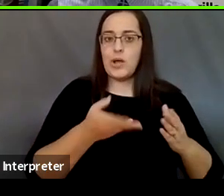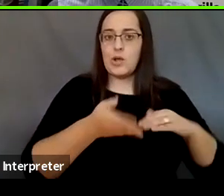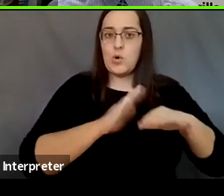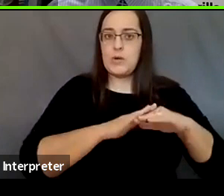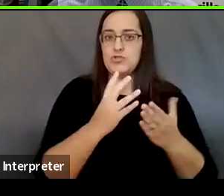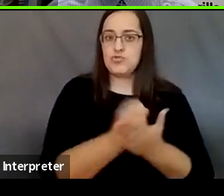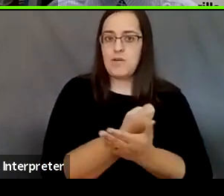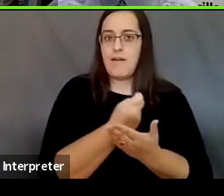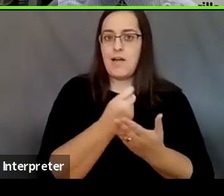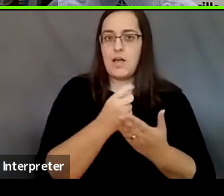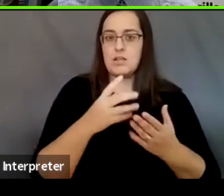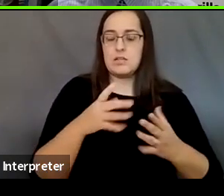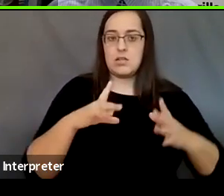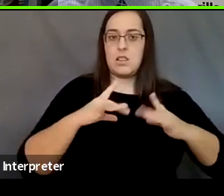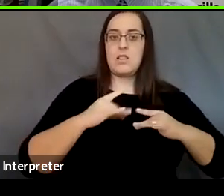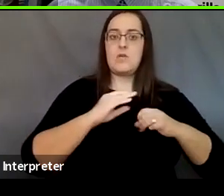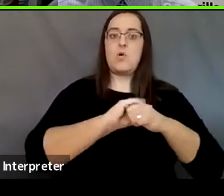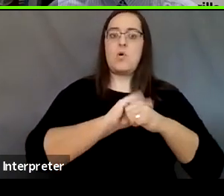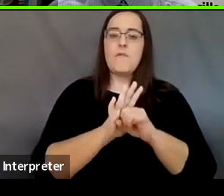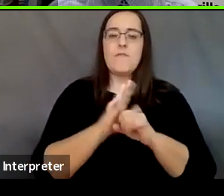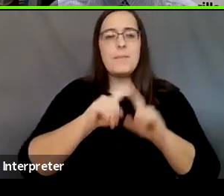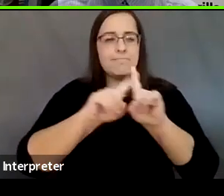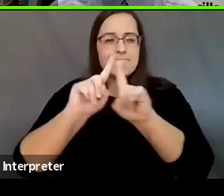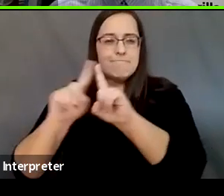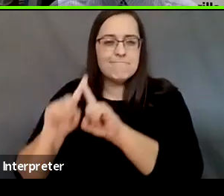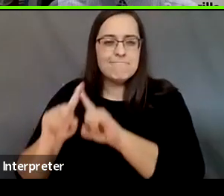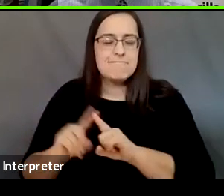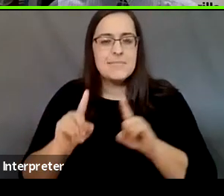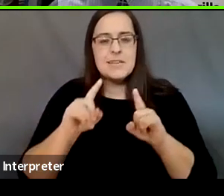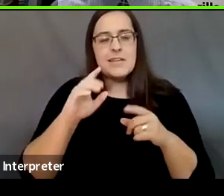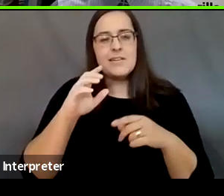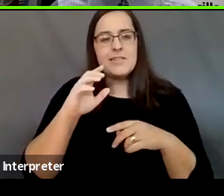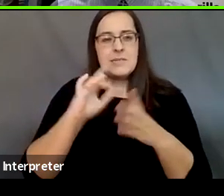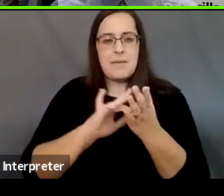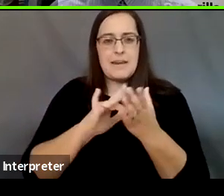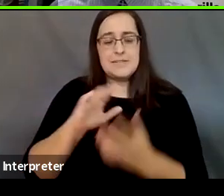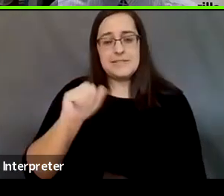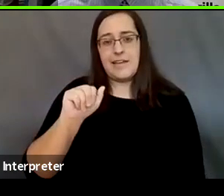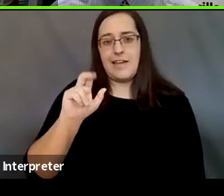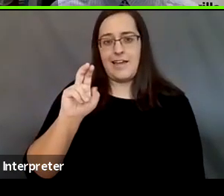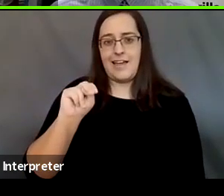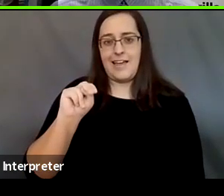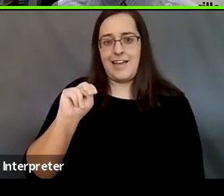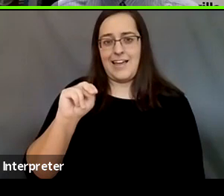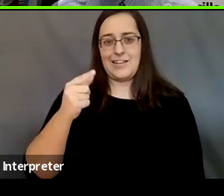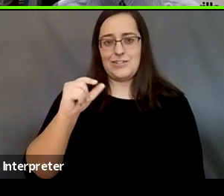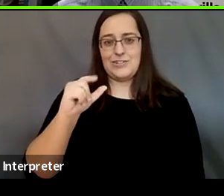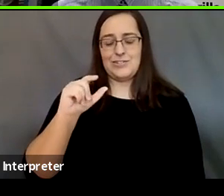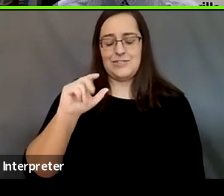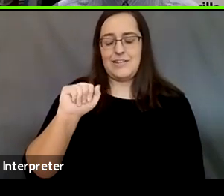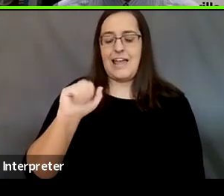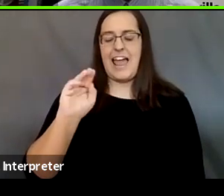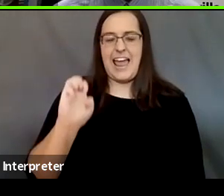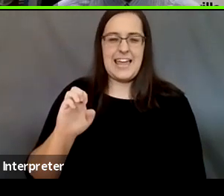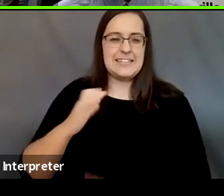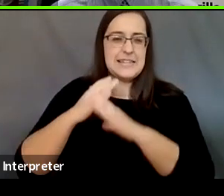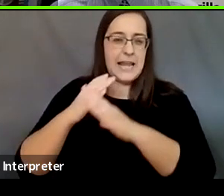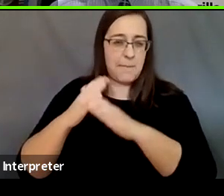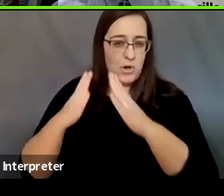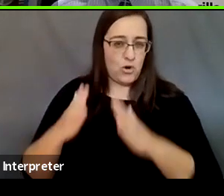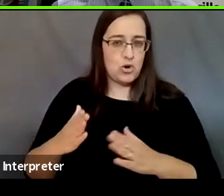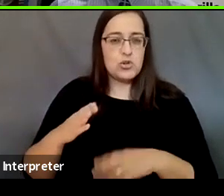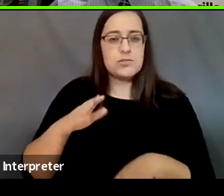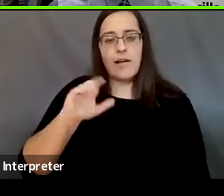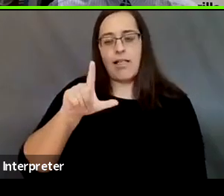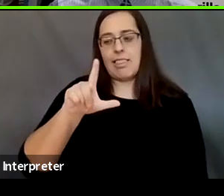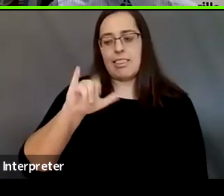important medications that have come under question are the angiotensin converting enzyme inhibitors, or ACE inhibitors, like lisinopril,